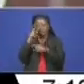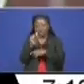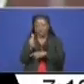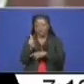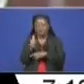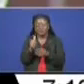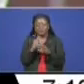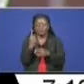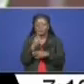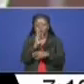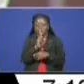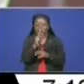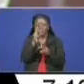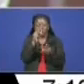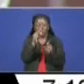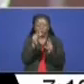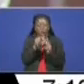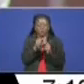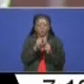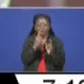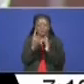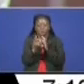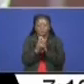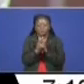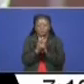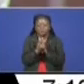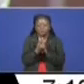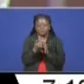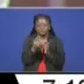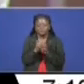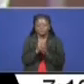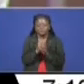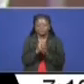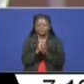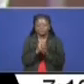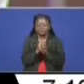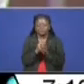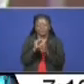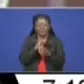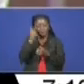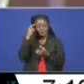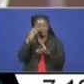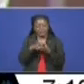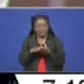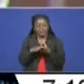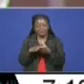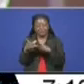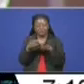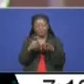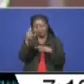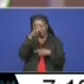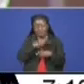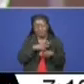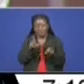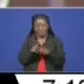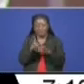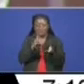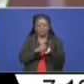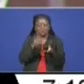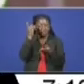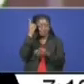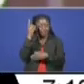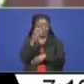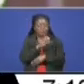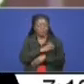word suitable, and I believe to describe a man like Dr. Dowswell Coakley, who though he walked